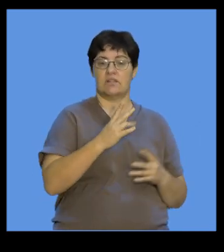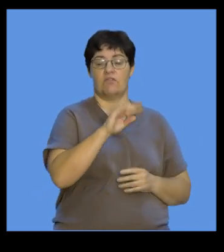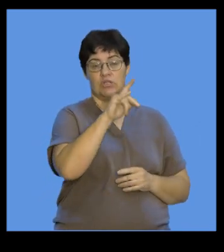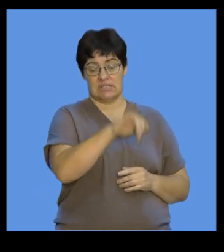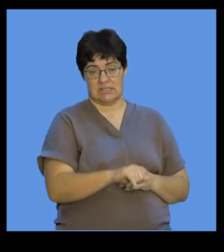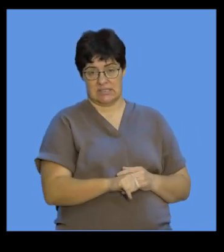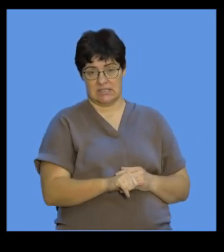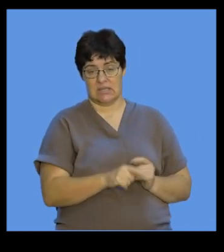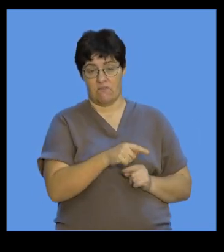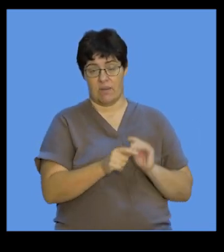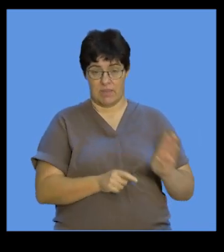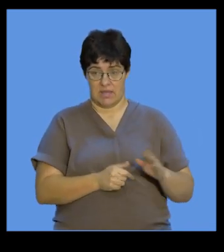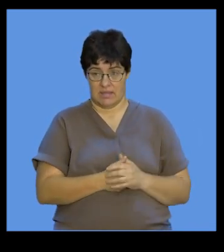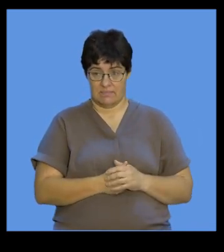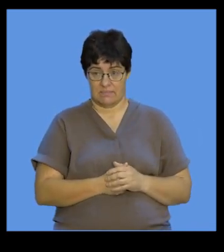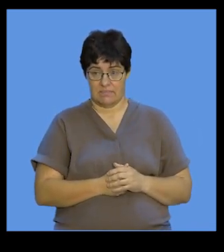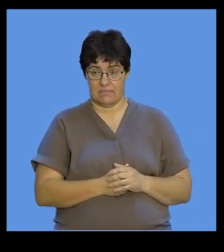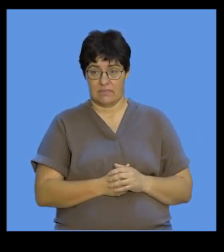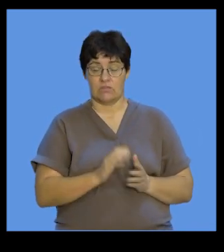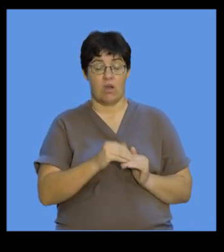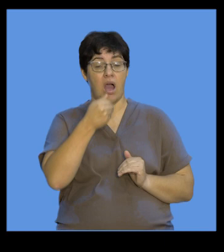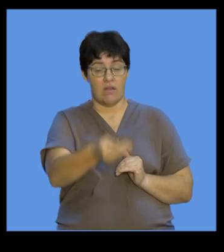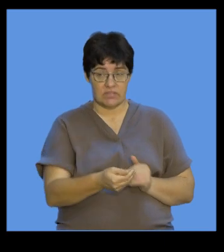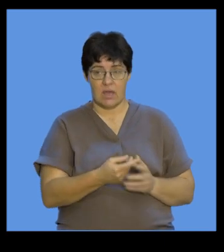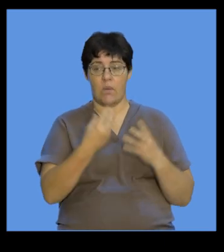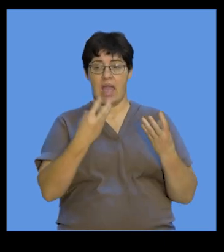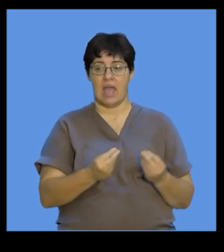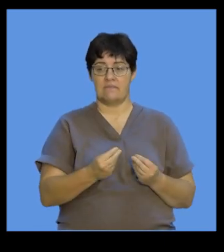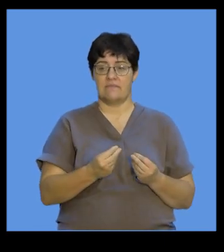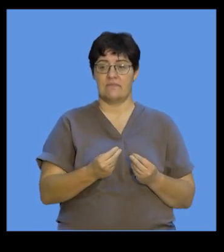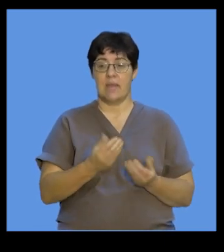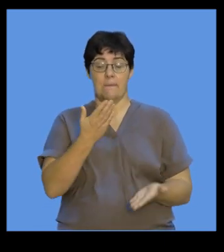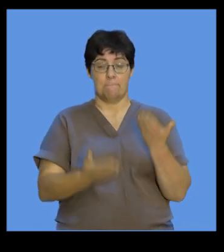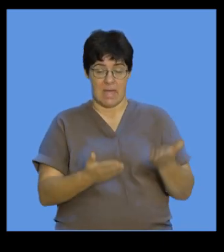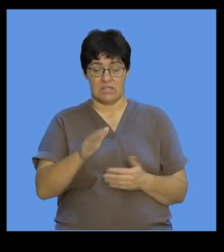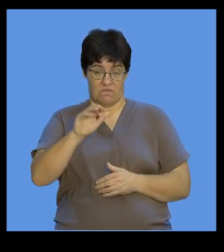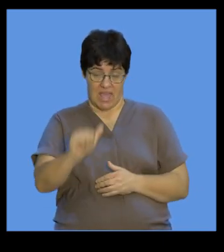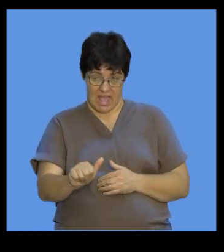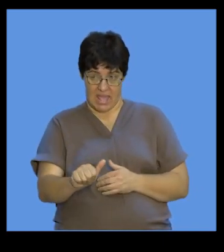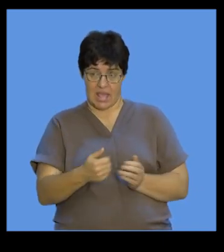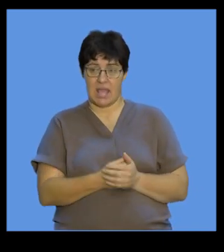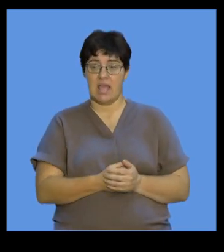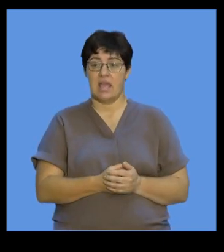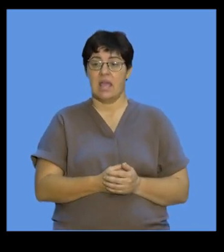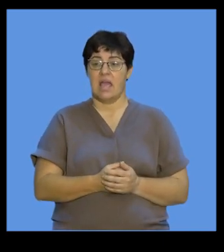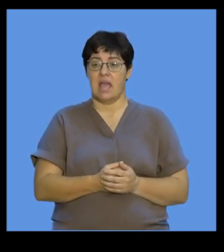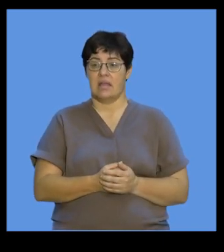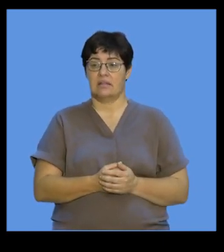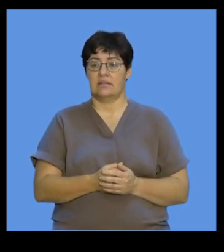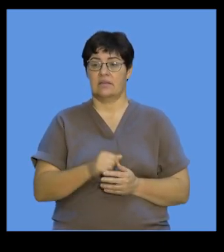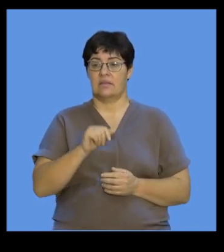Afterwards, we're going to have the mass of A with A's final velocity. We're going to have the mass of